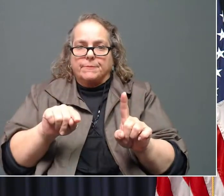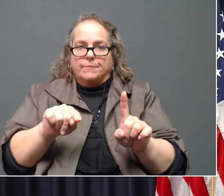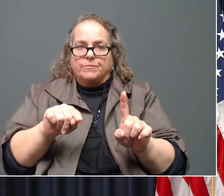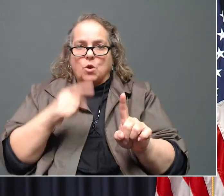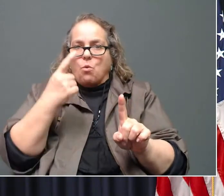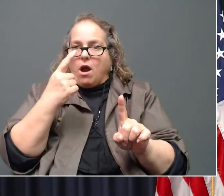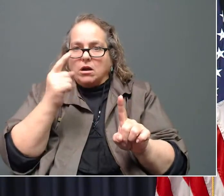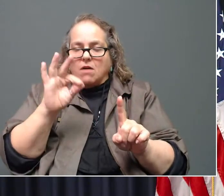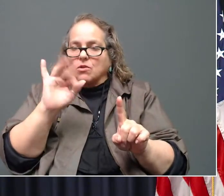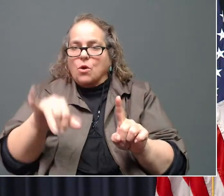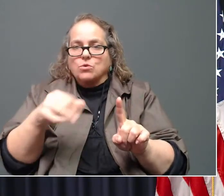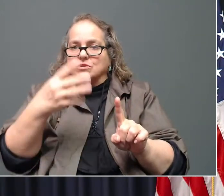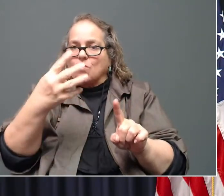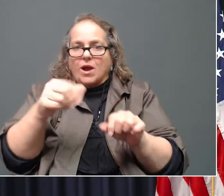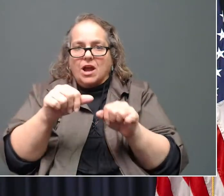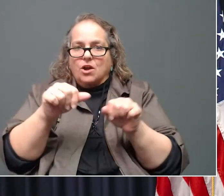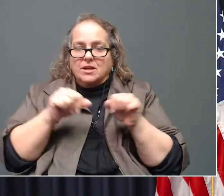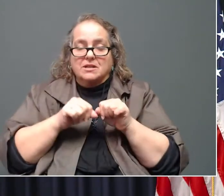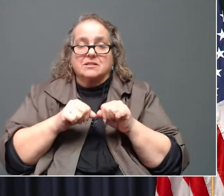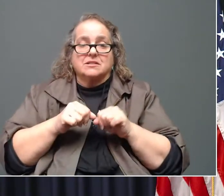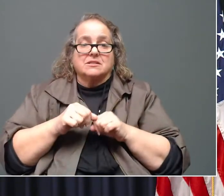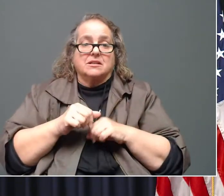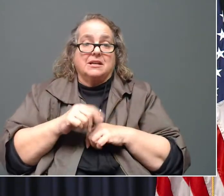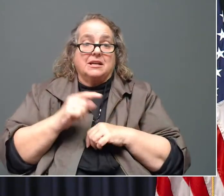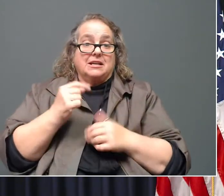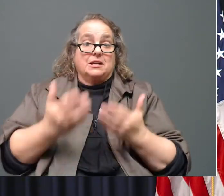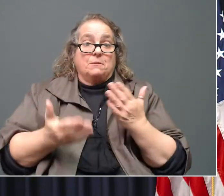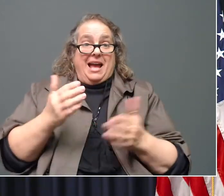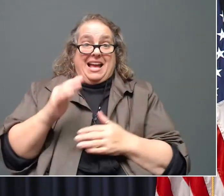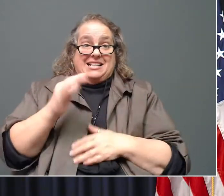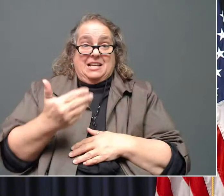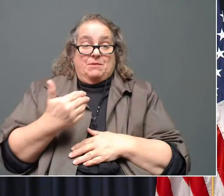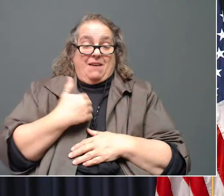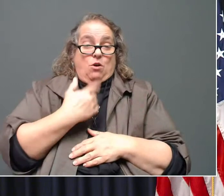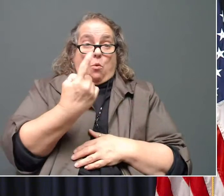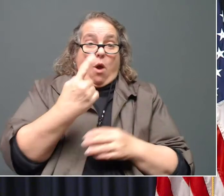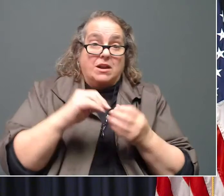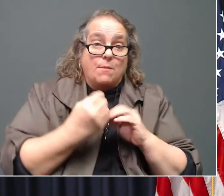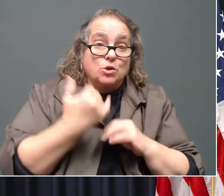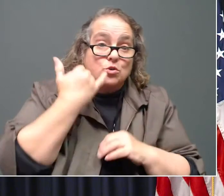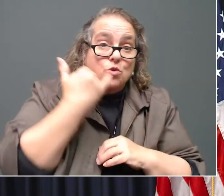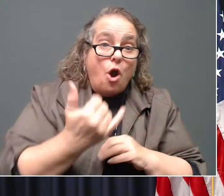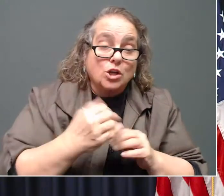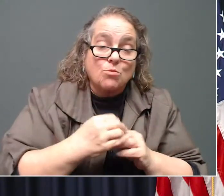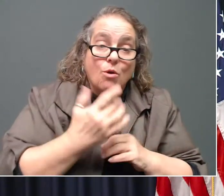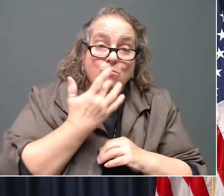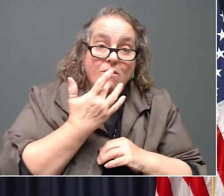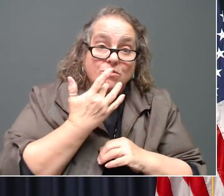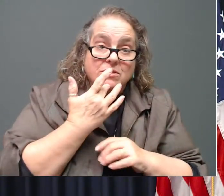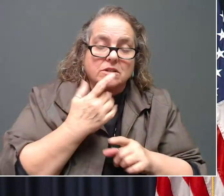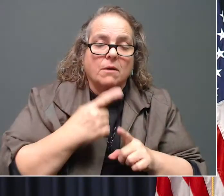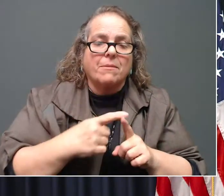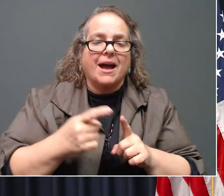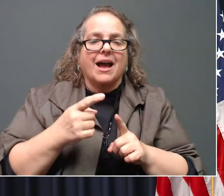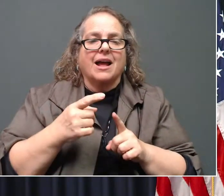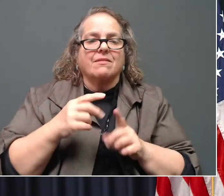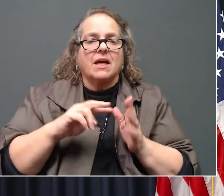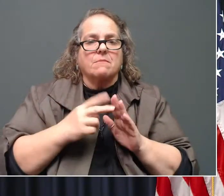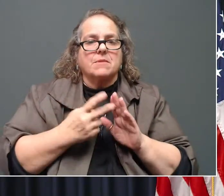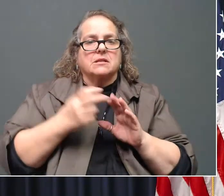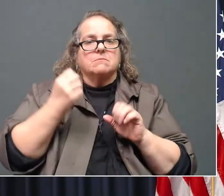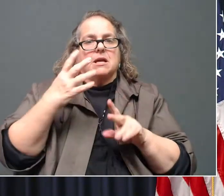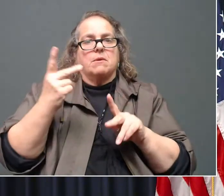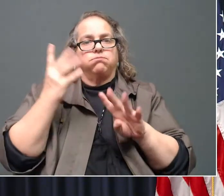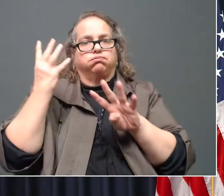it may seem like just having one number to call would be preferable, but that would lead to larger amounts going through just a